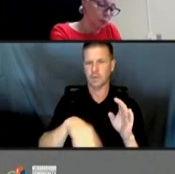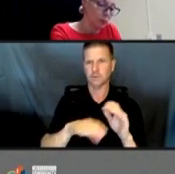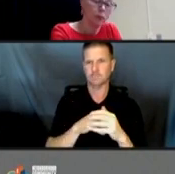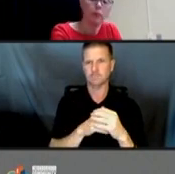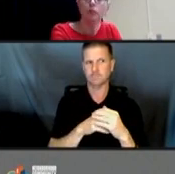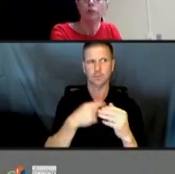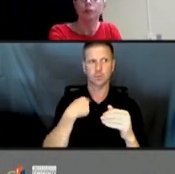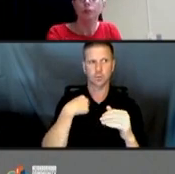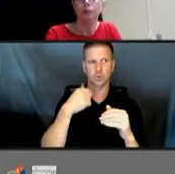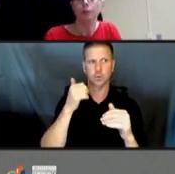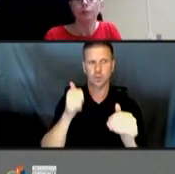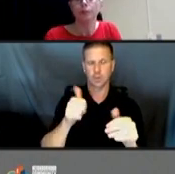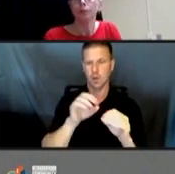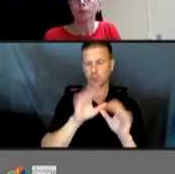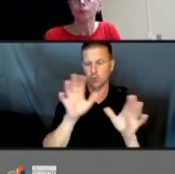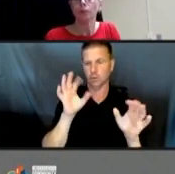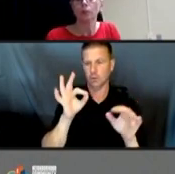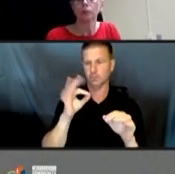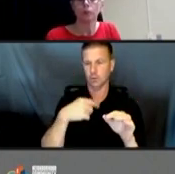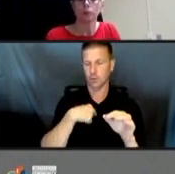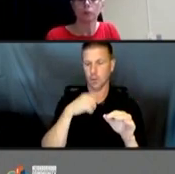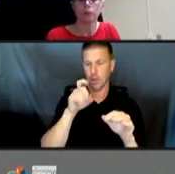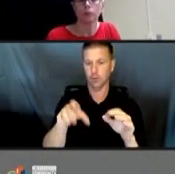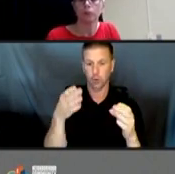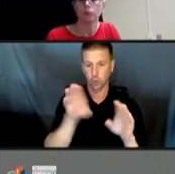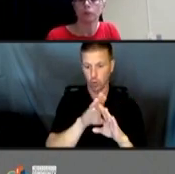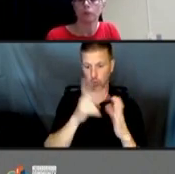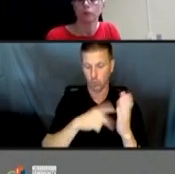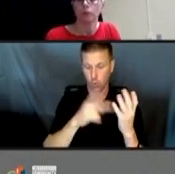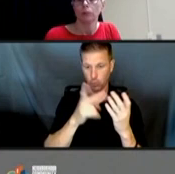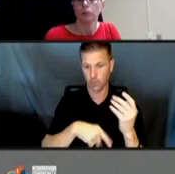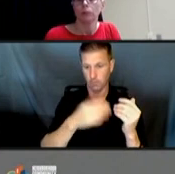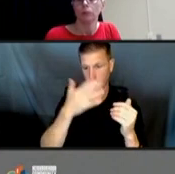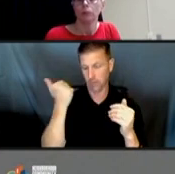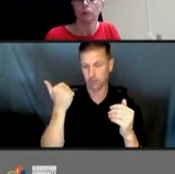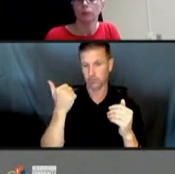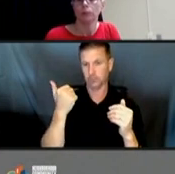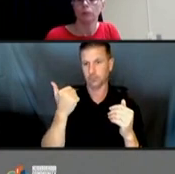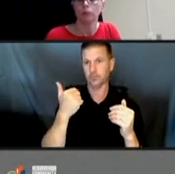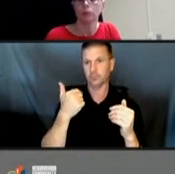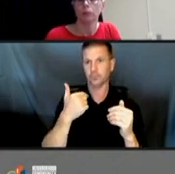We can obviously, if we have to close the program down because we've